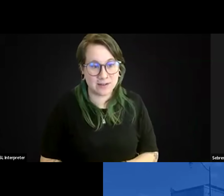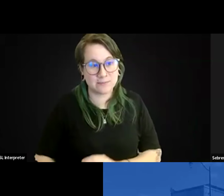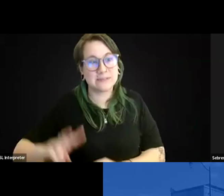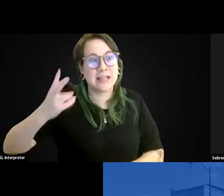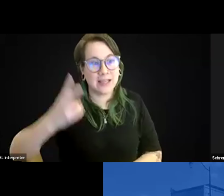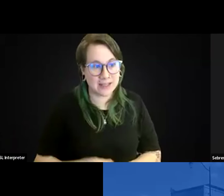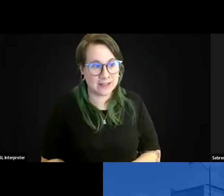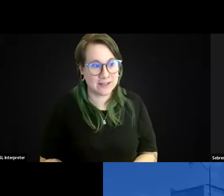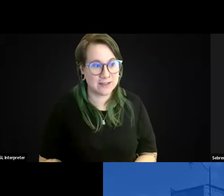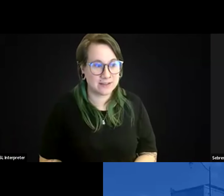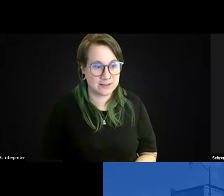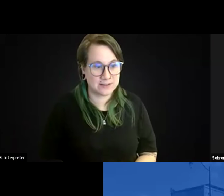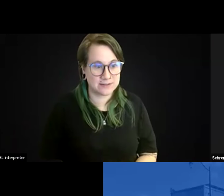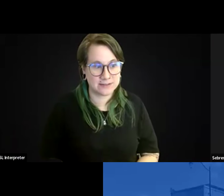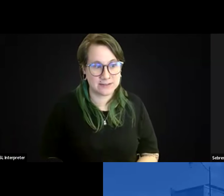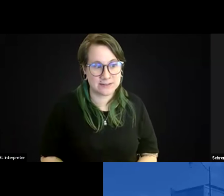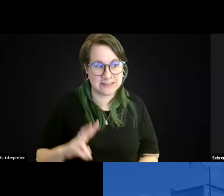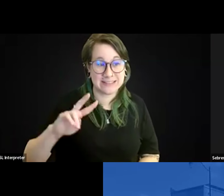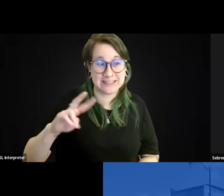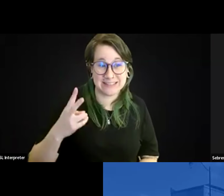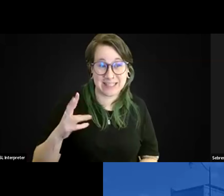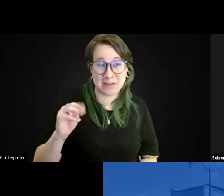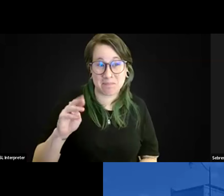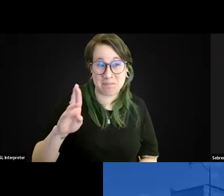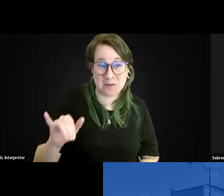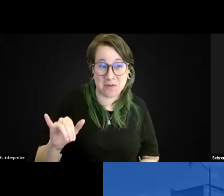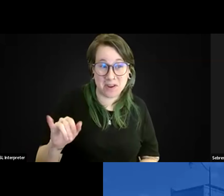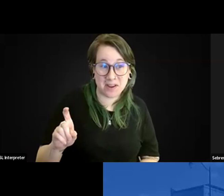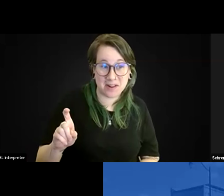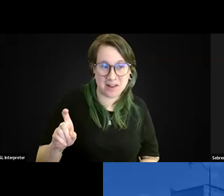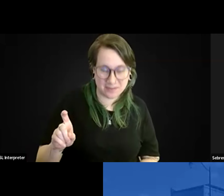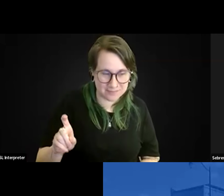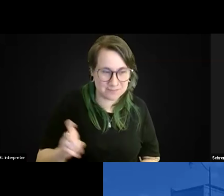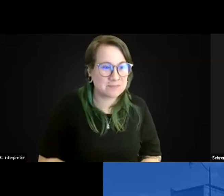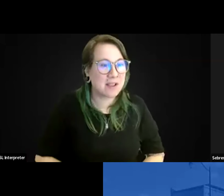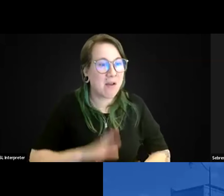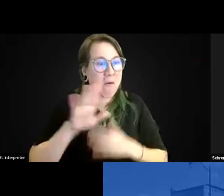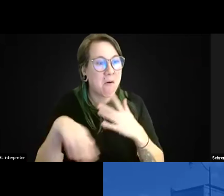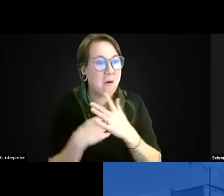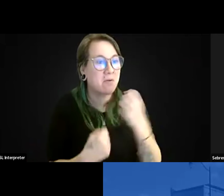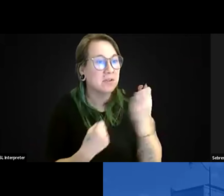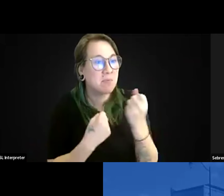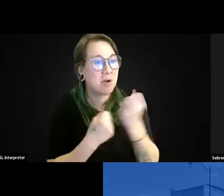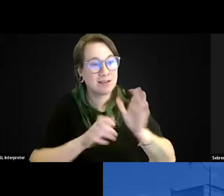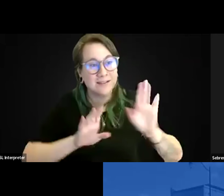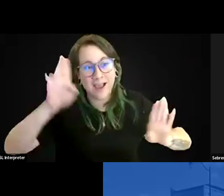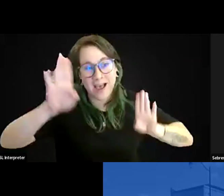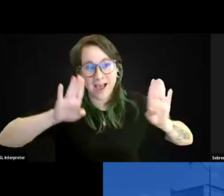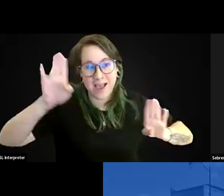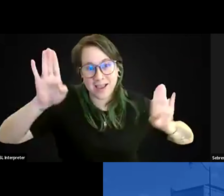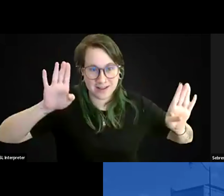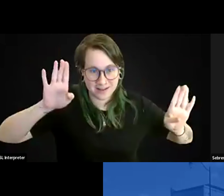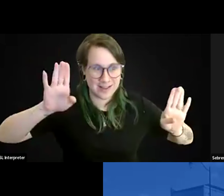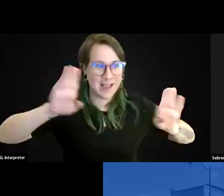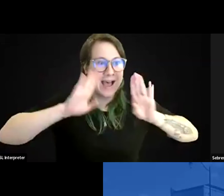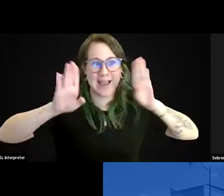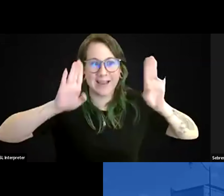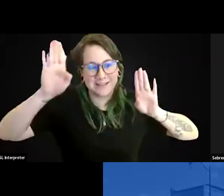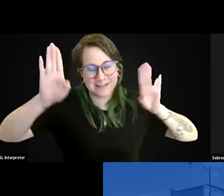Second. Second by Commissioner McCray. All in favor, say aye. Aye.